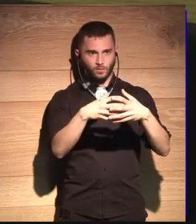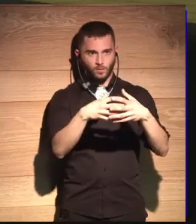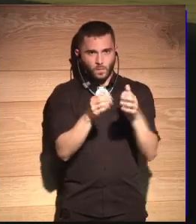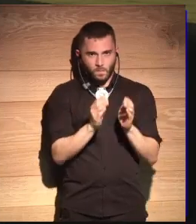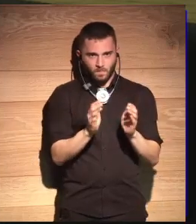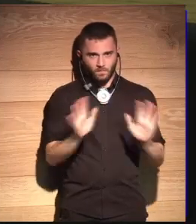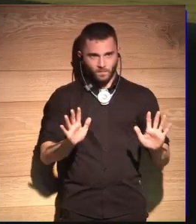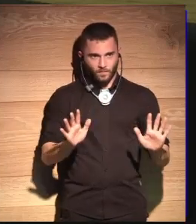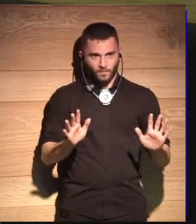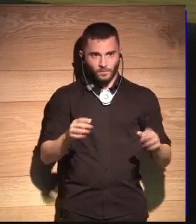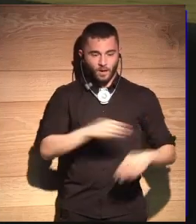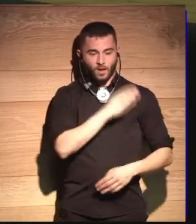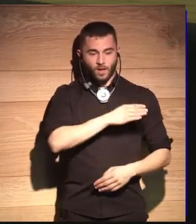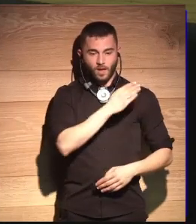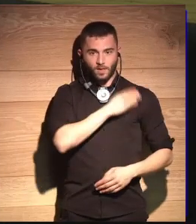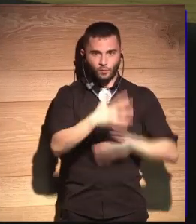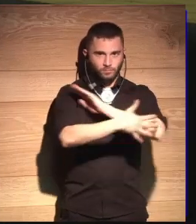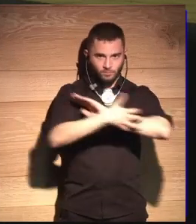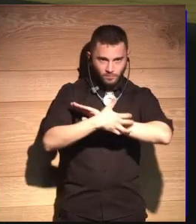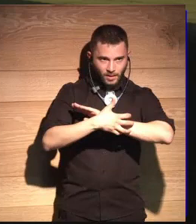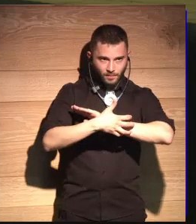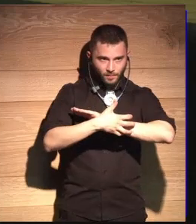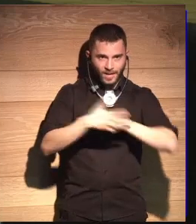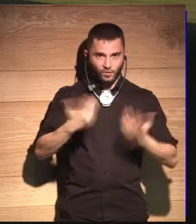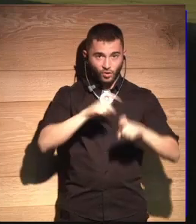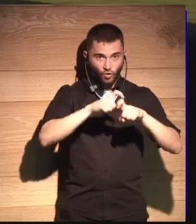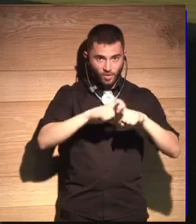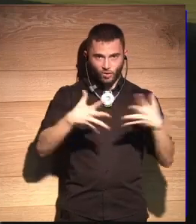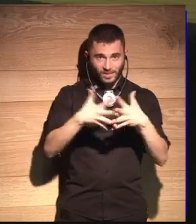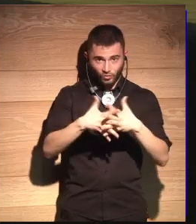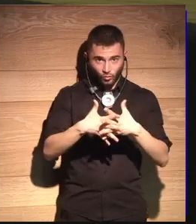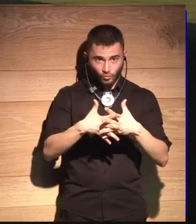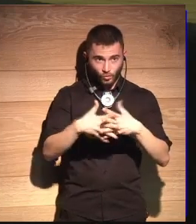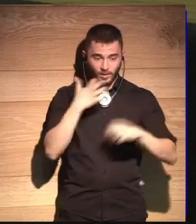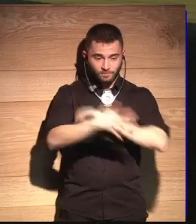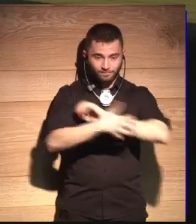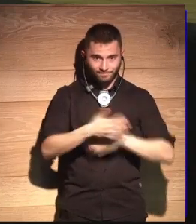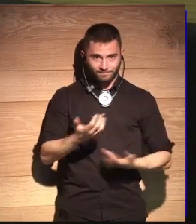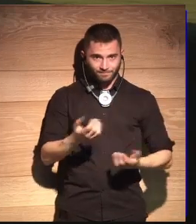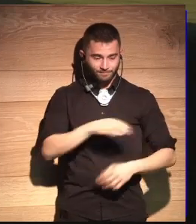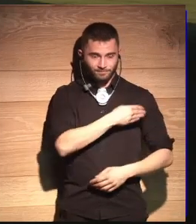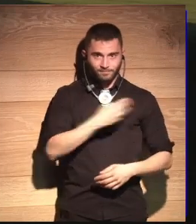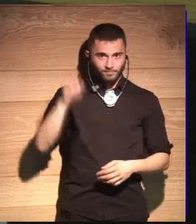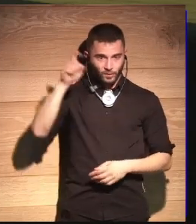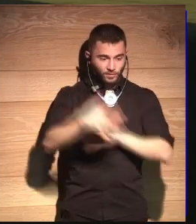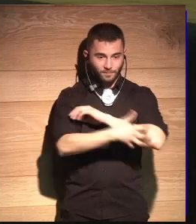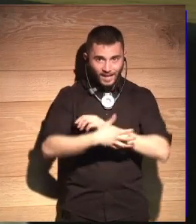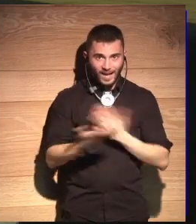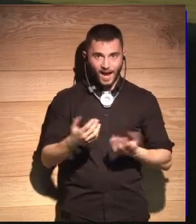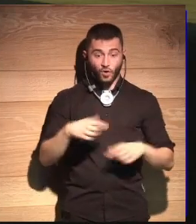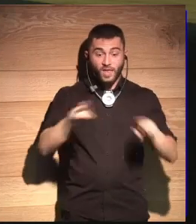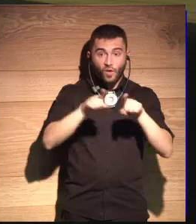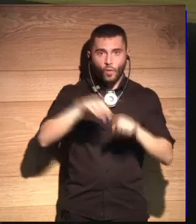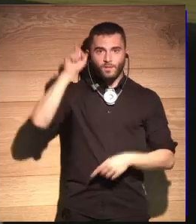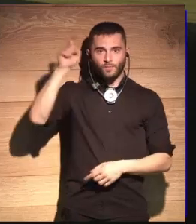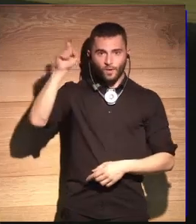Technocracy and saying that academics and experts are normally seen as a higher